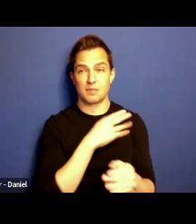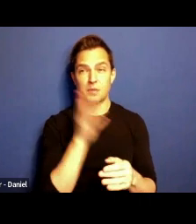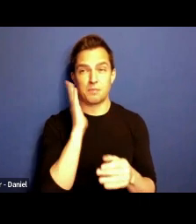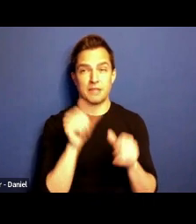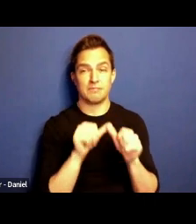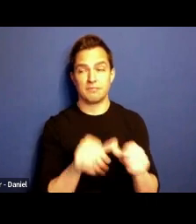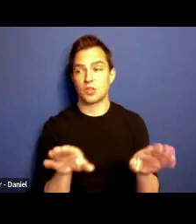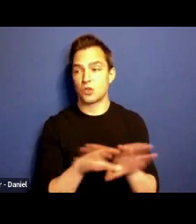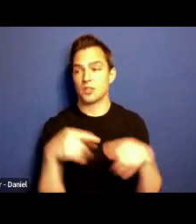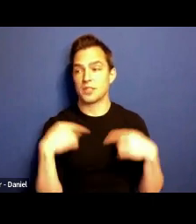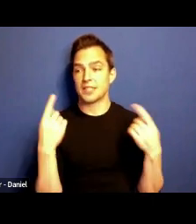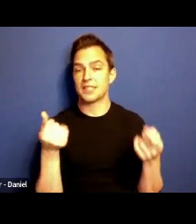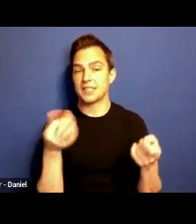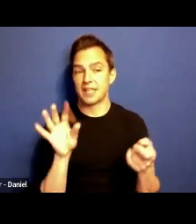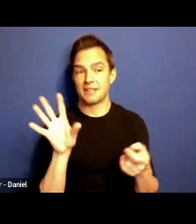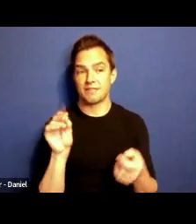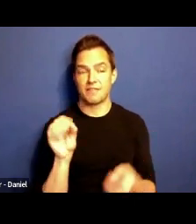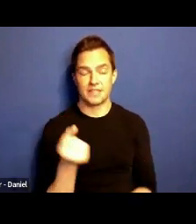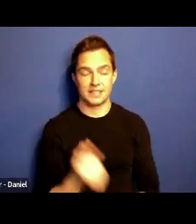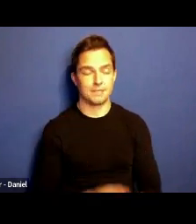the 1950s.